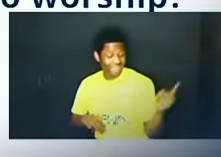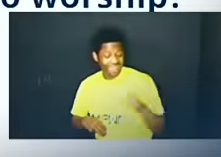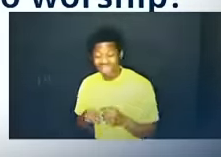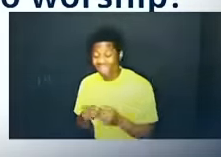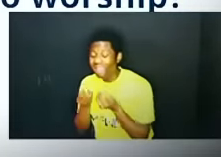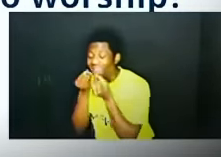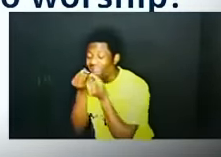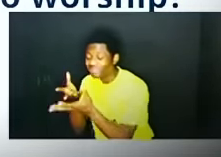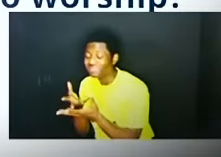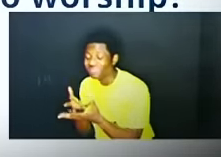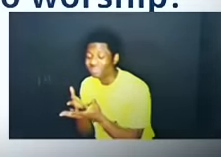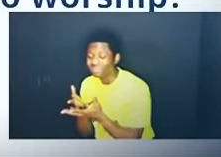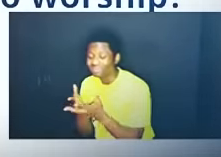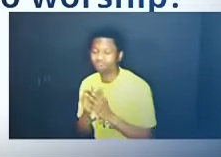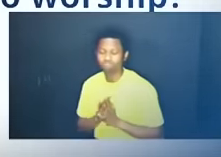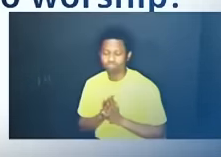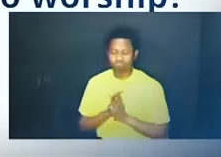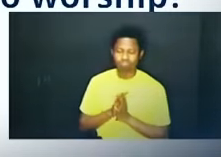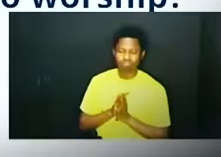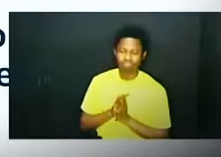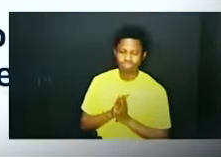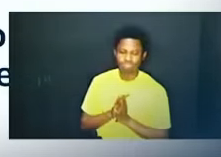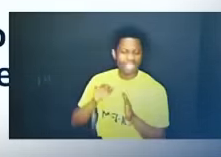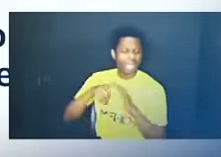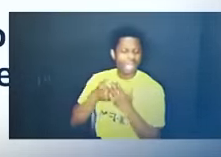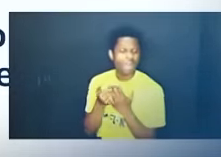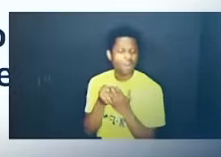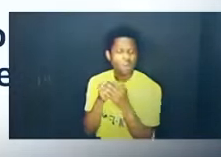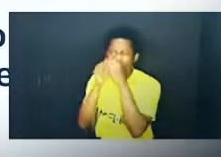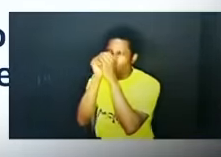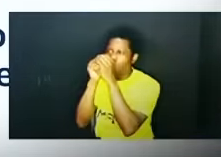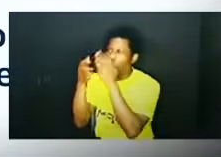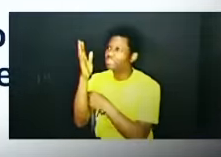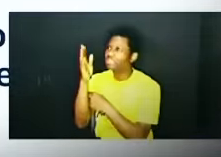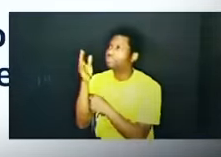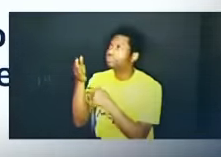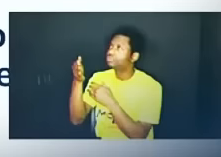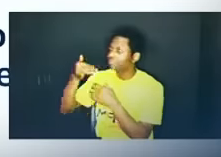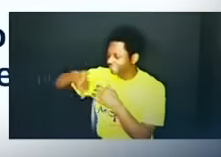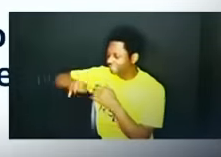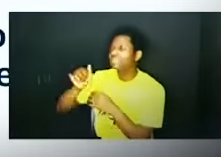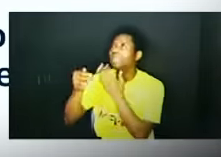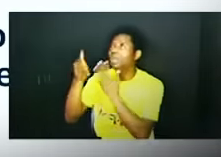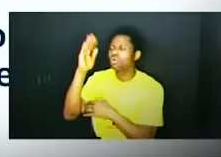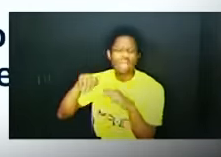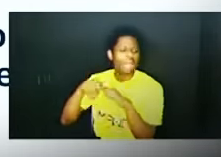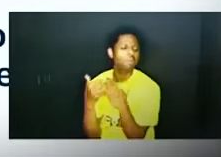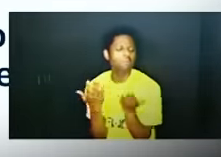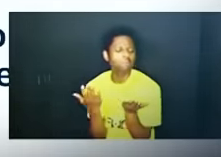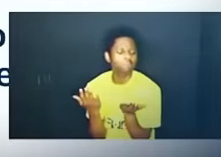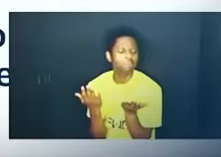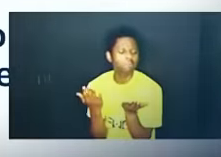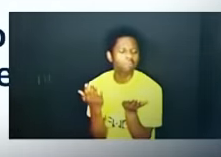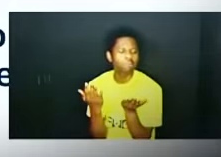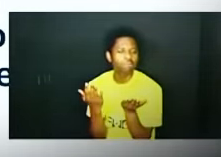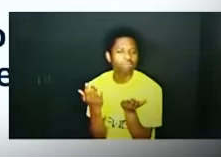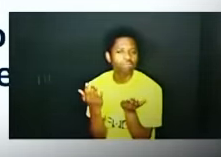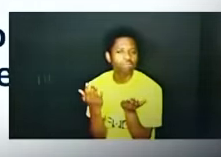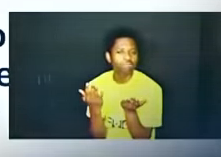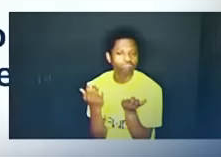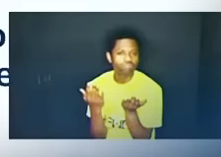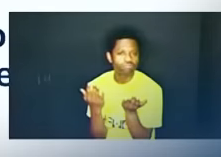answer. How do we worship the eternal God? But the one who spoke to